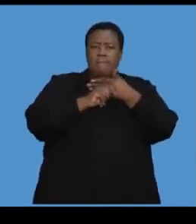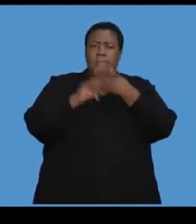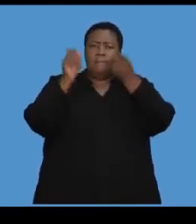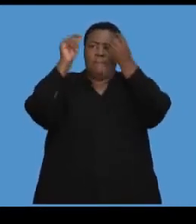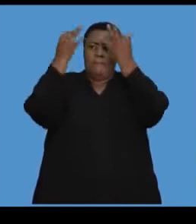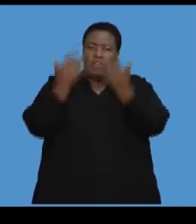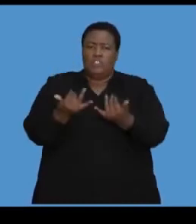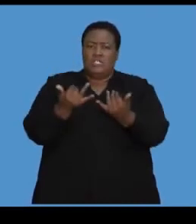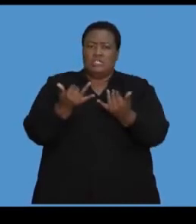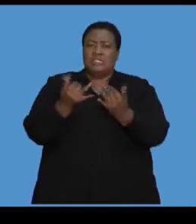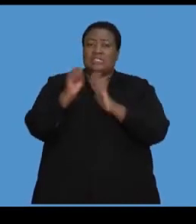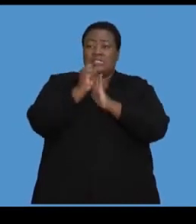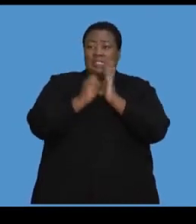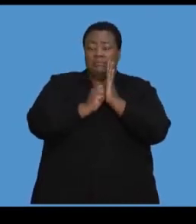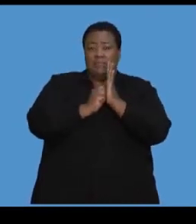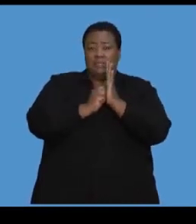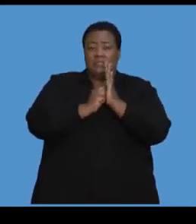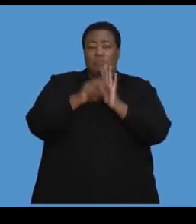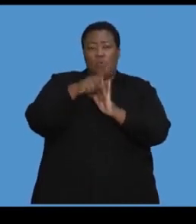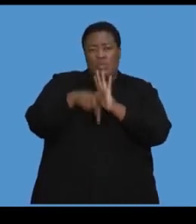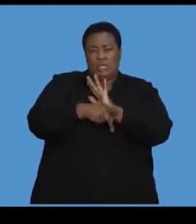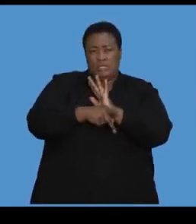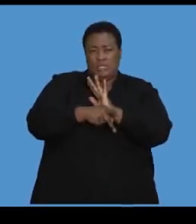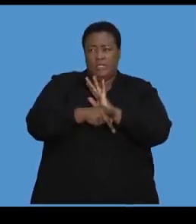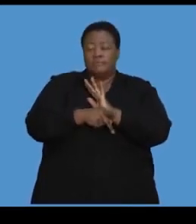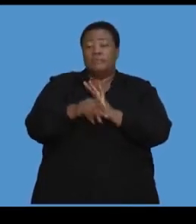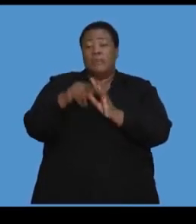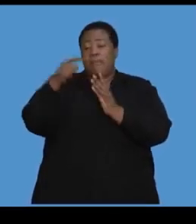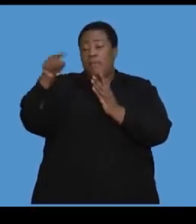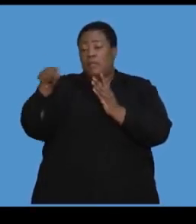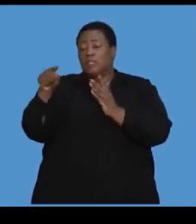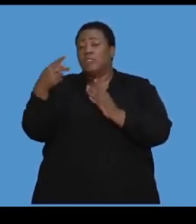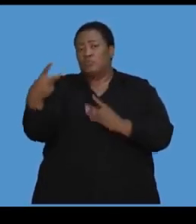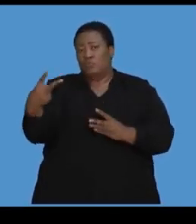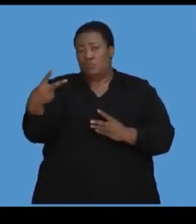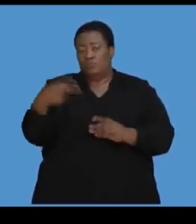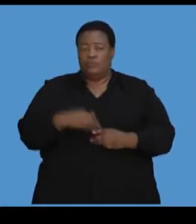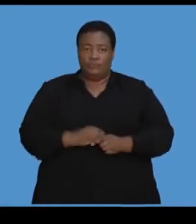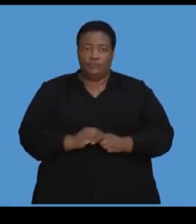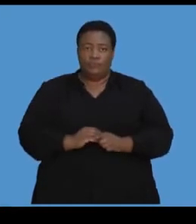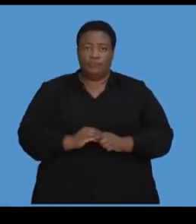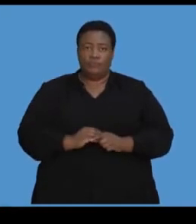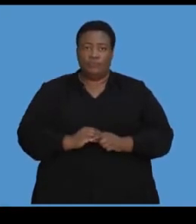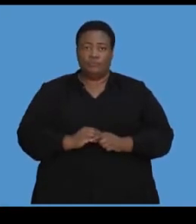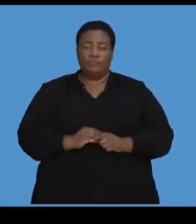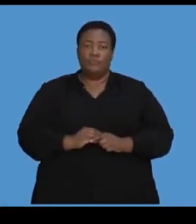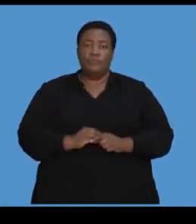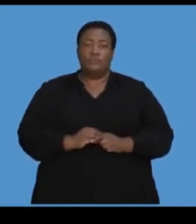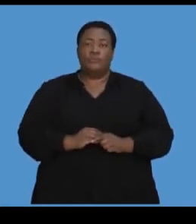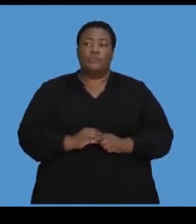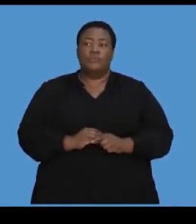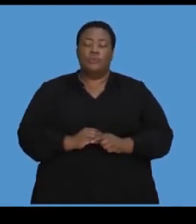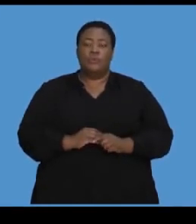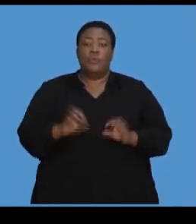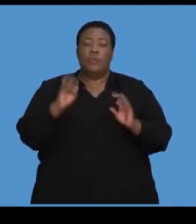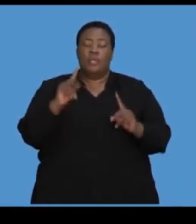policy statement. It's for 2 marks. Briefly describe medium-term budget policy statement for 2 marks there, right?